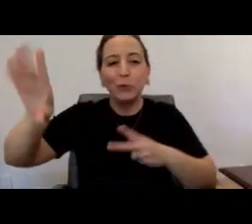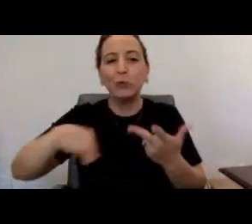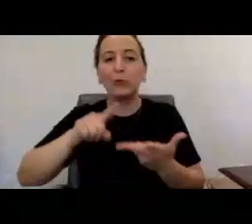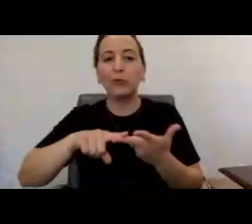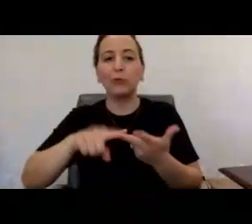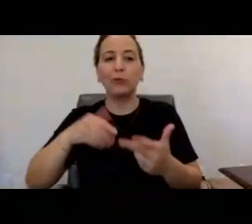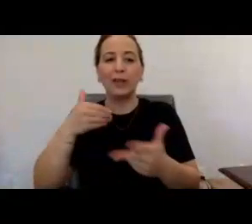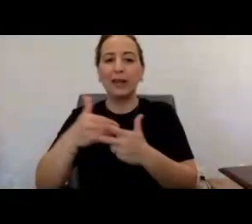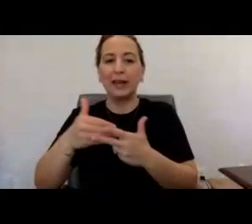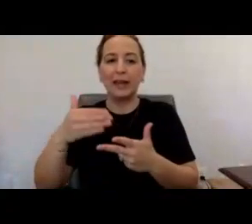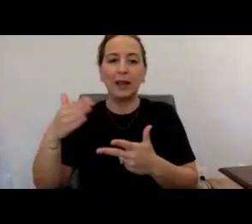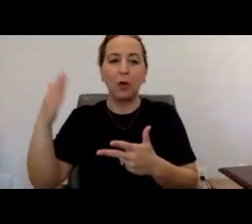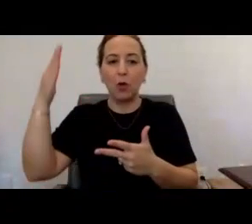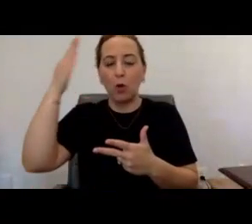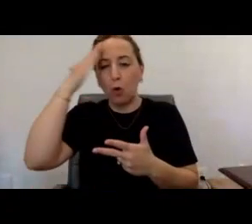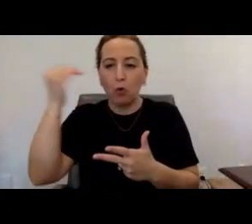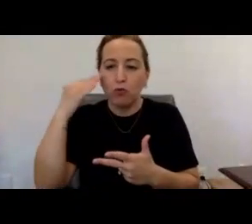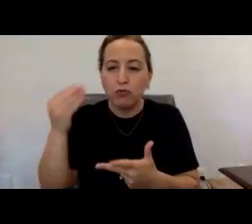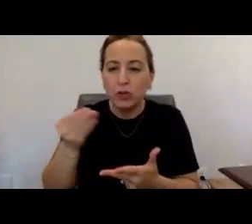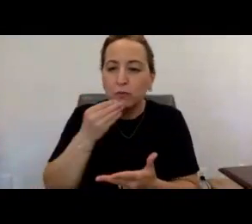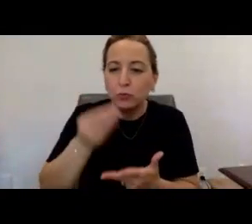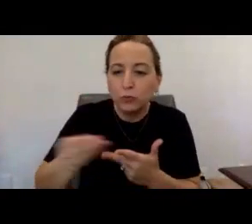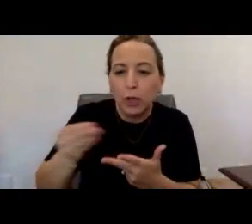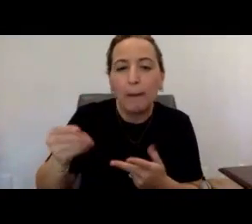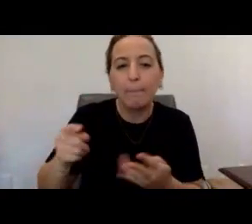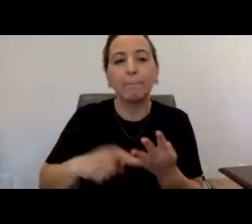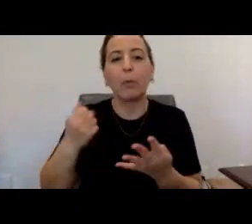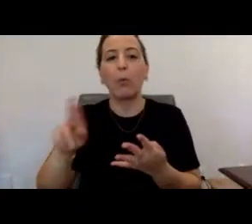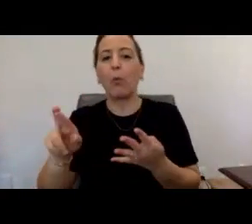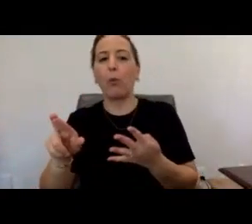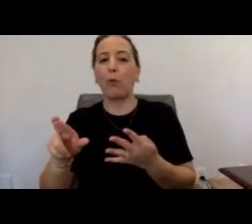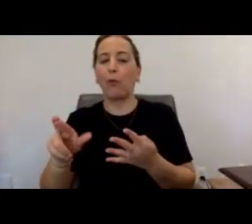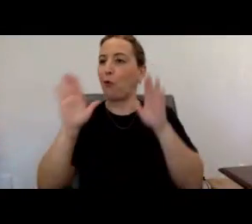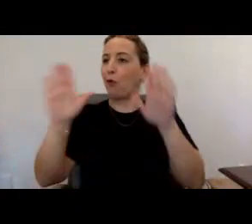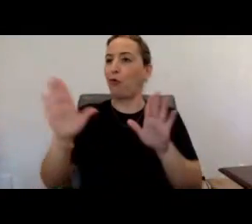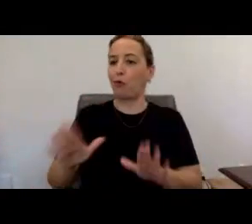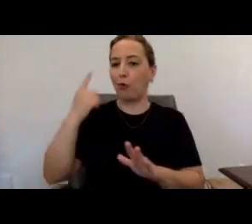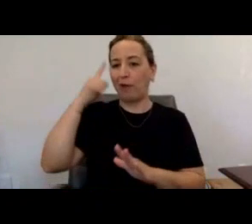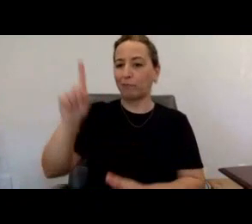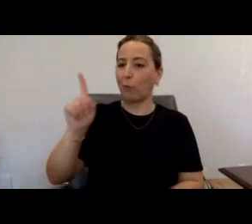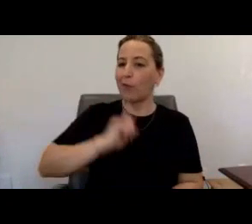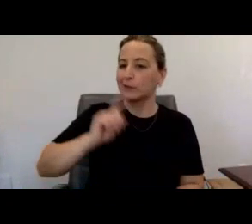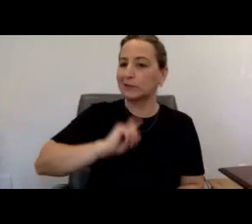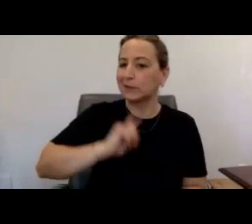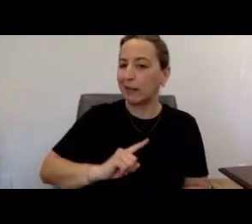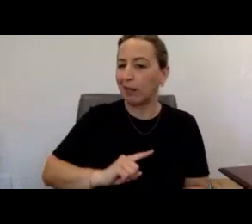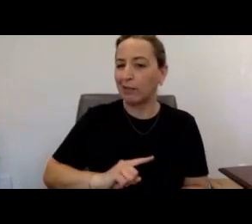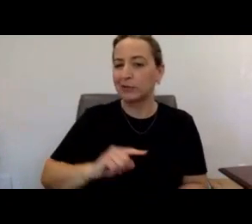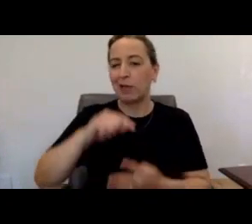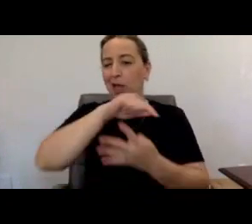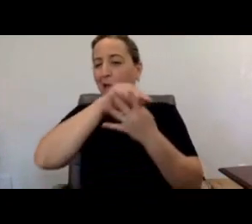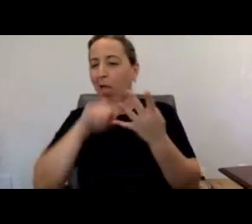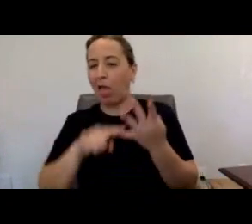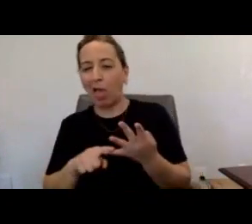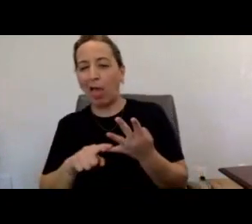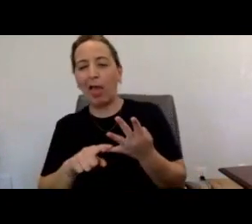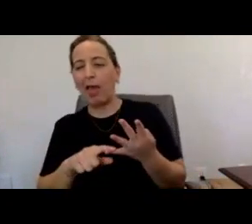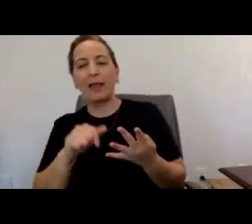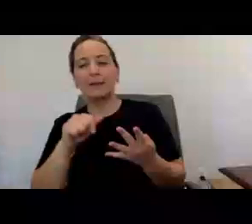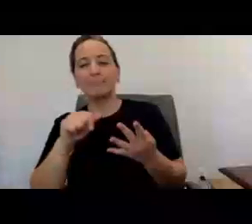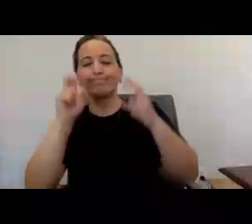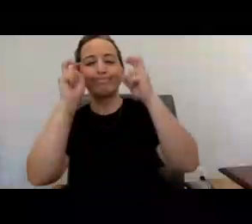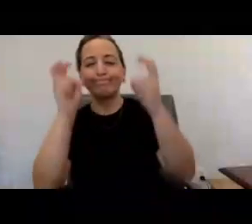I'd love for you to put in the chat why you think this might be problematic in a housing advertisement. Why do you think we wouldn't want to use these